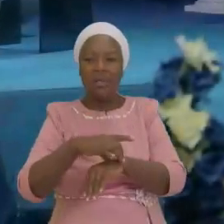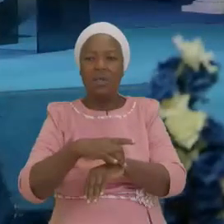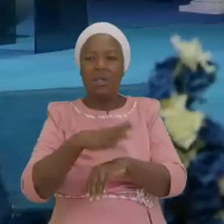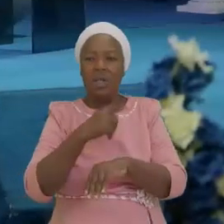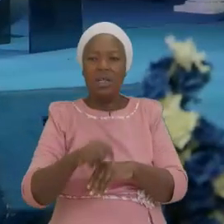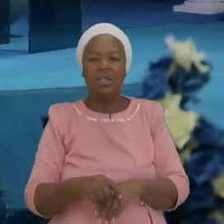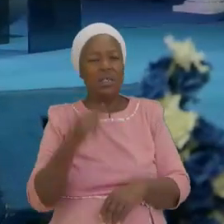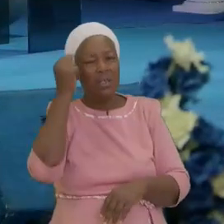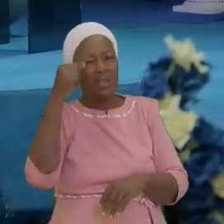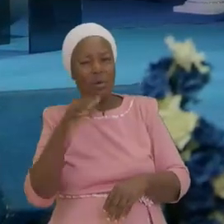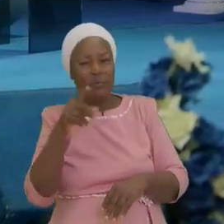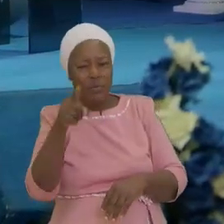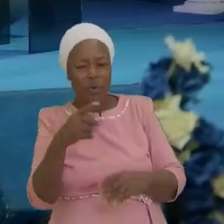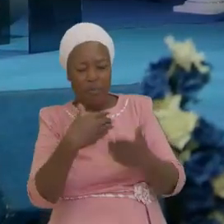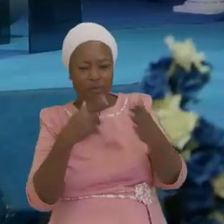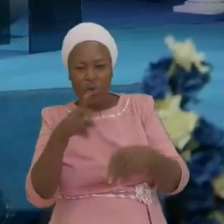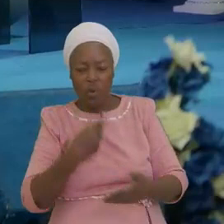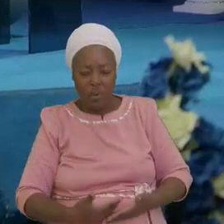you before you are born.